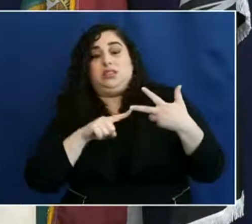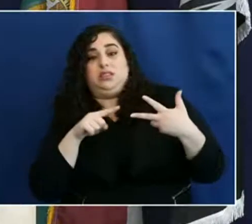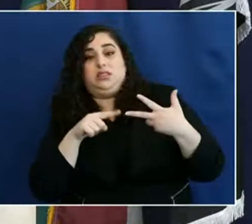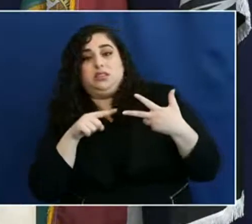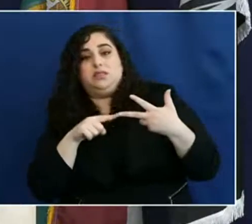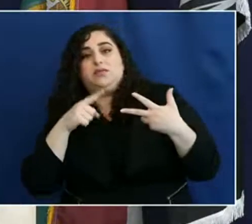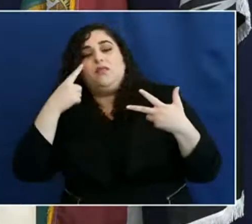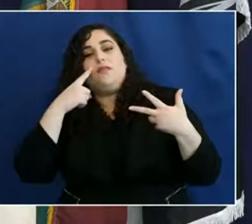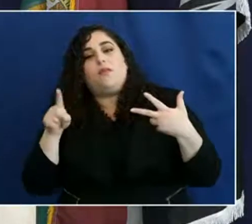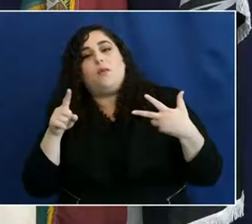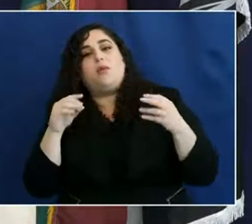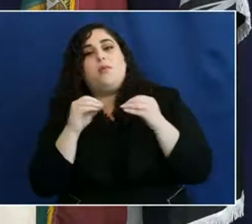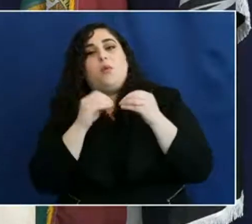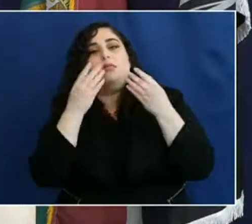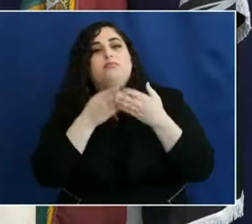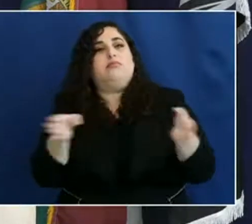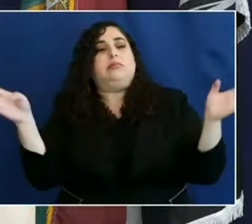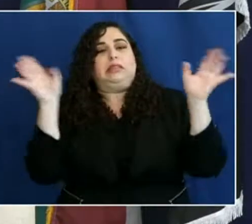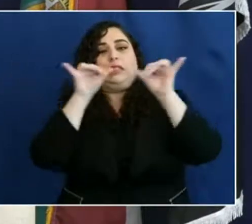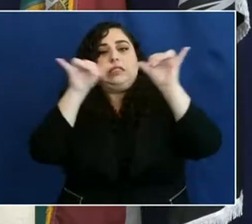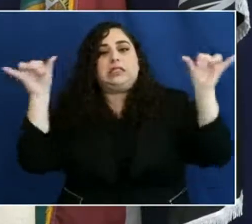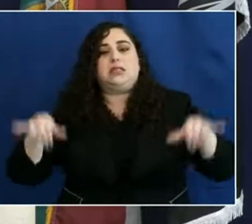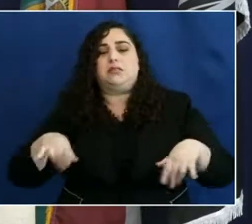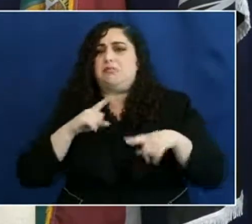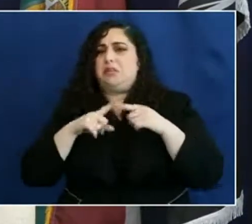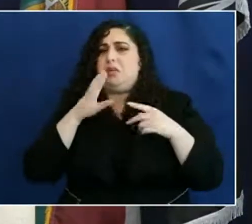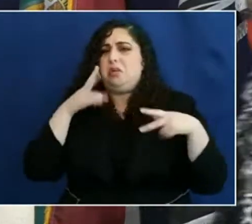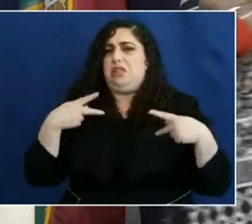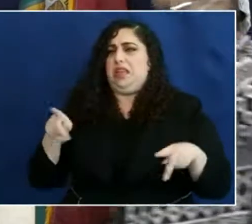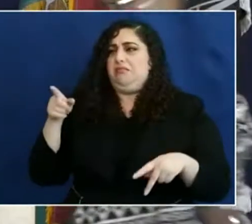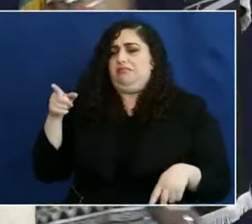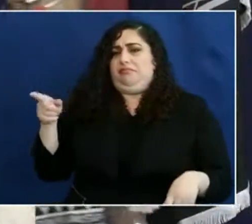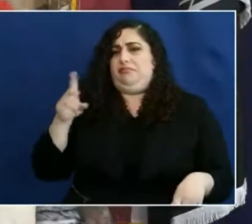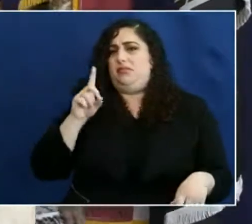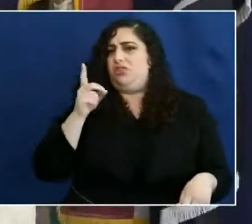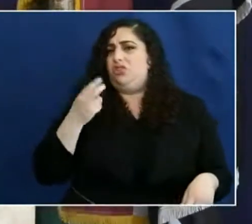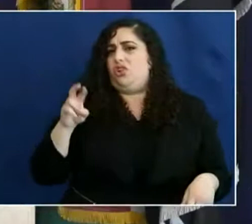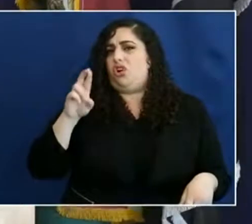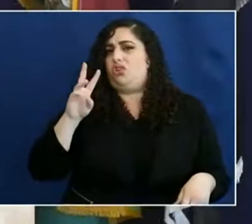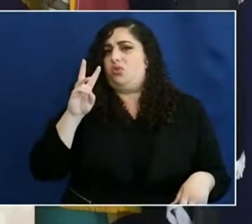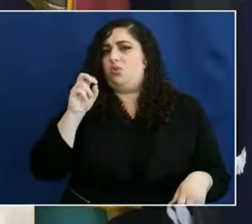broader system. But let me give Dr. Wooten a chance to weigh in on that.